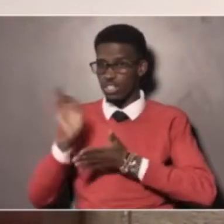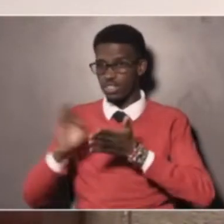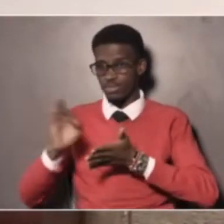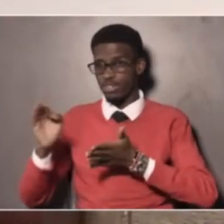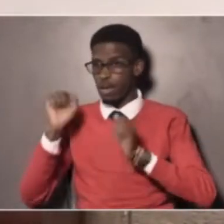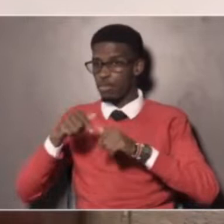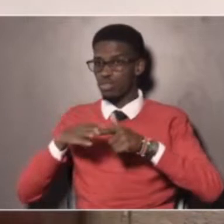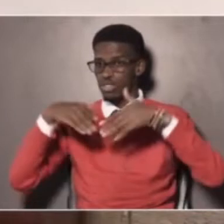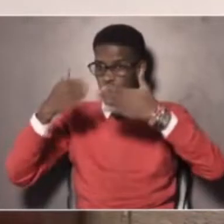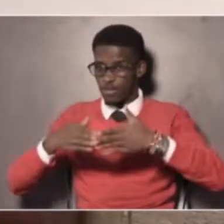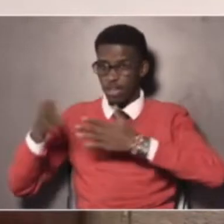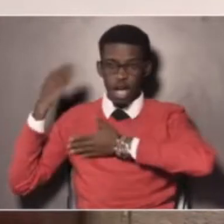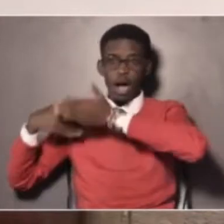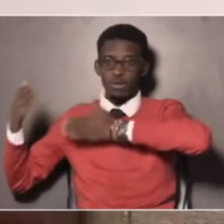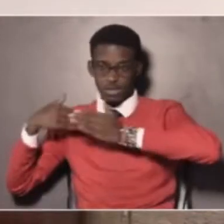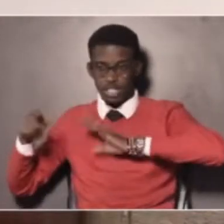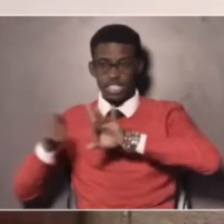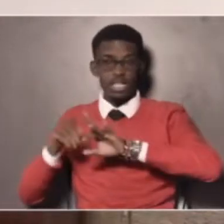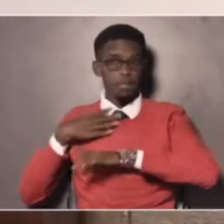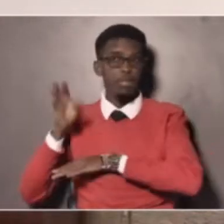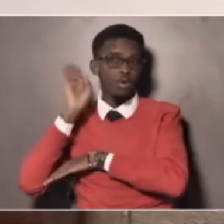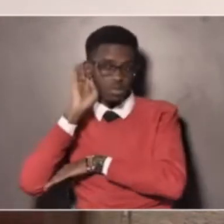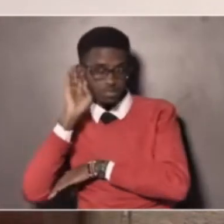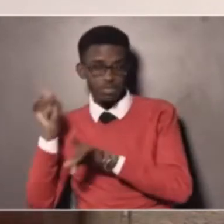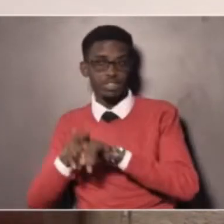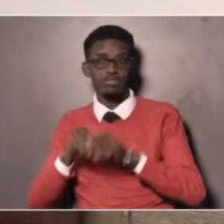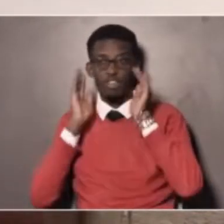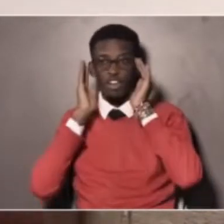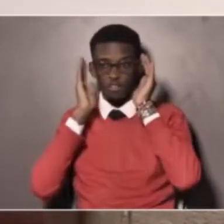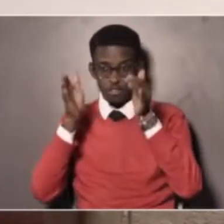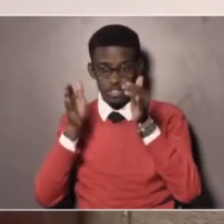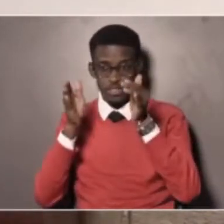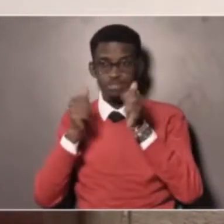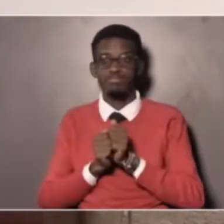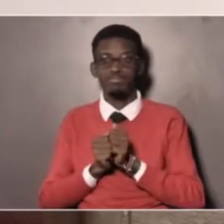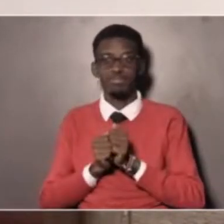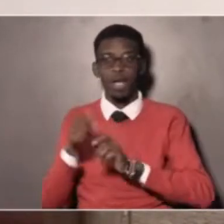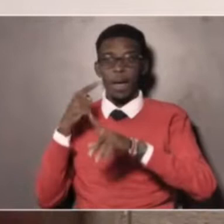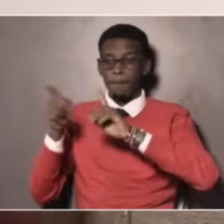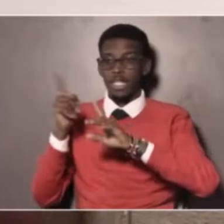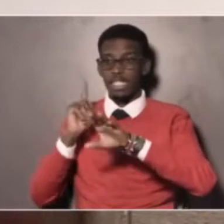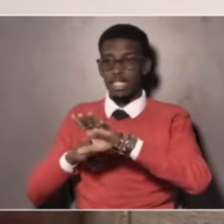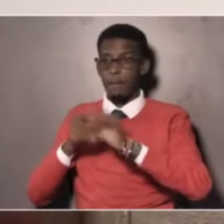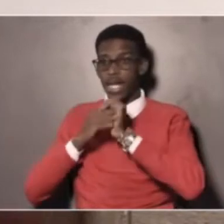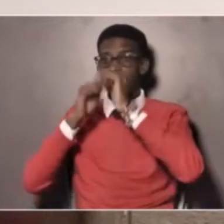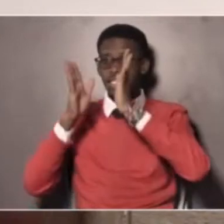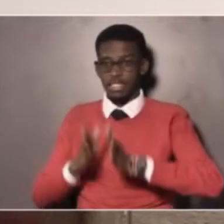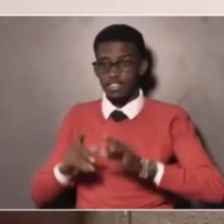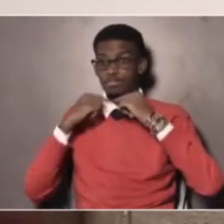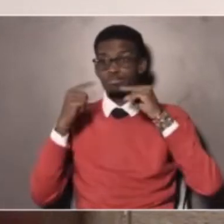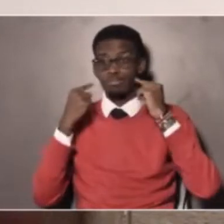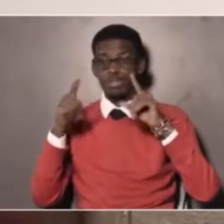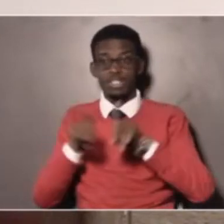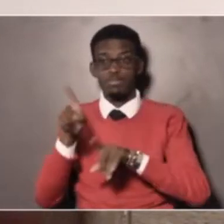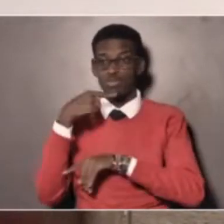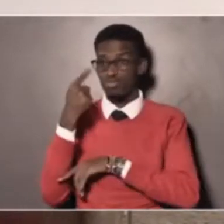Israelites, and the people are listening and were paying attention. But the leaders, the priests, and those